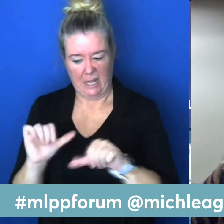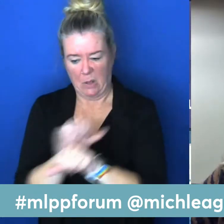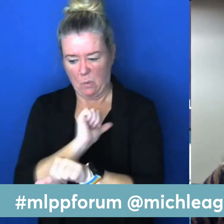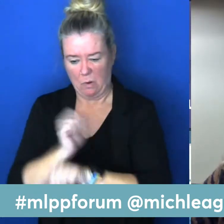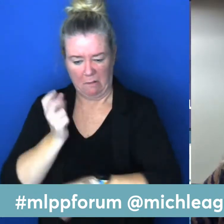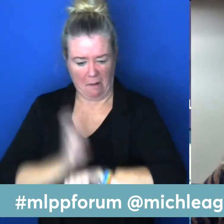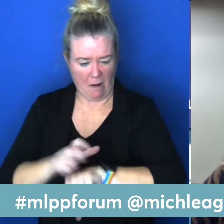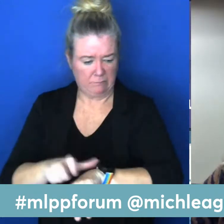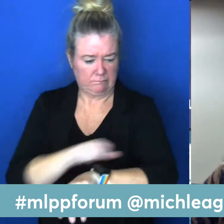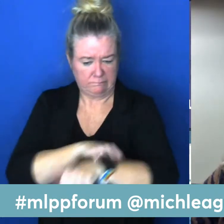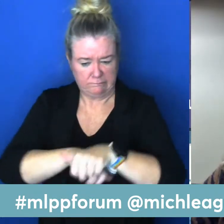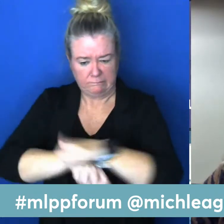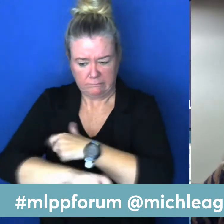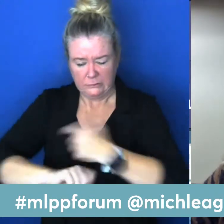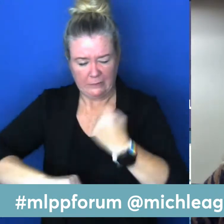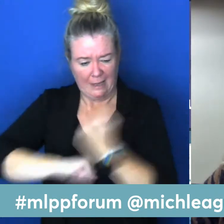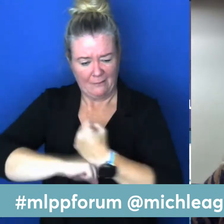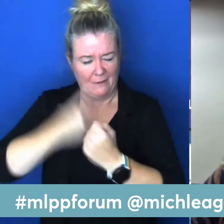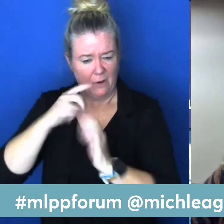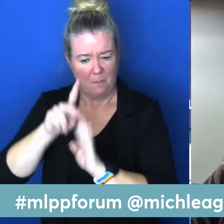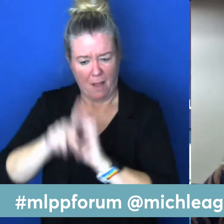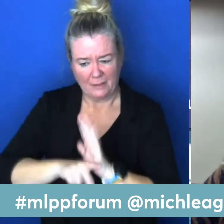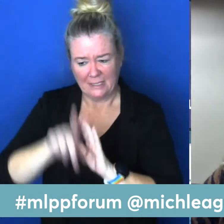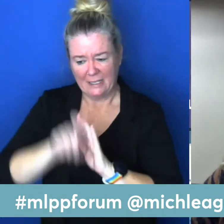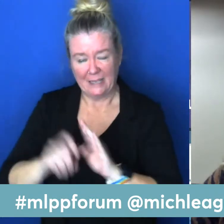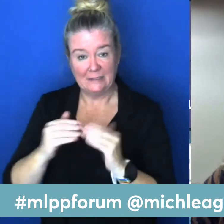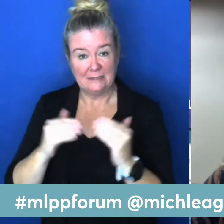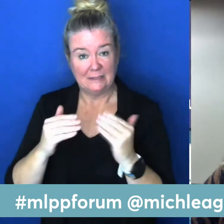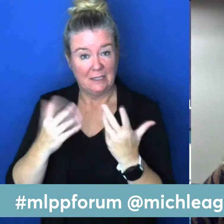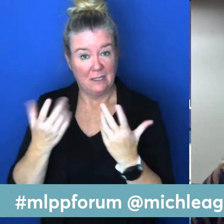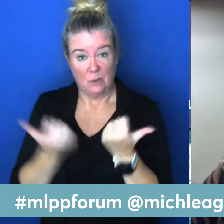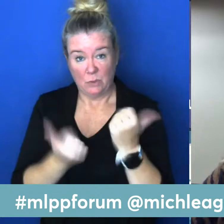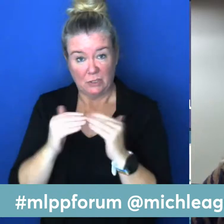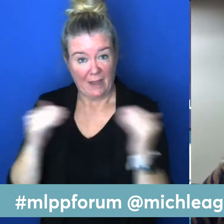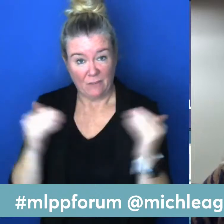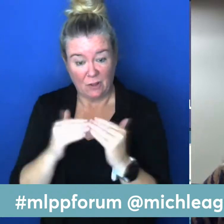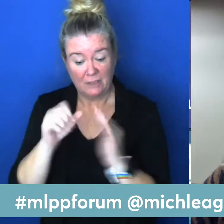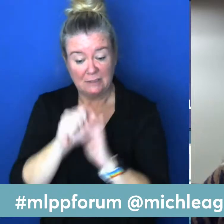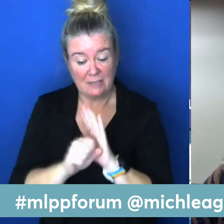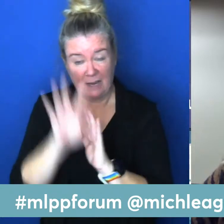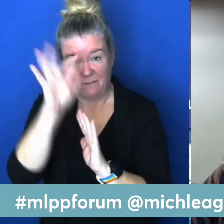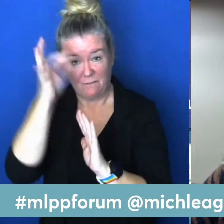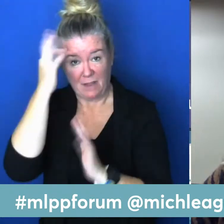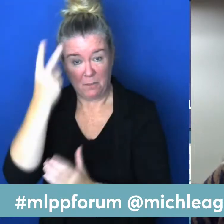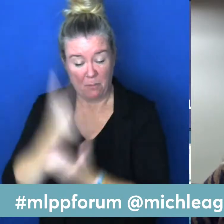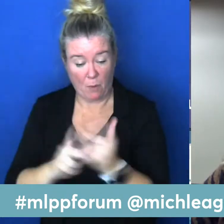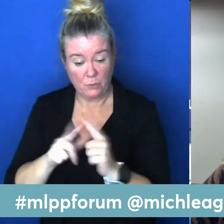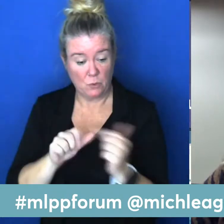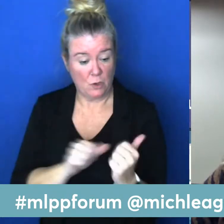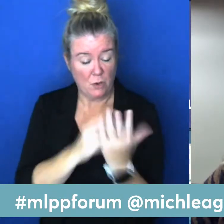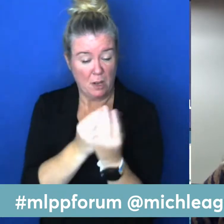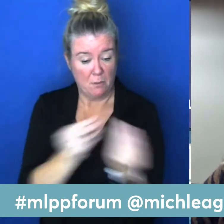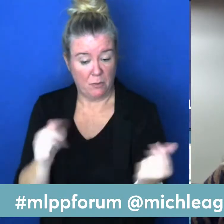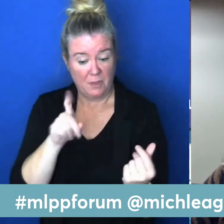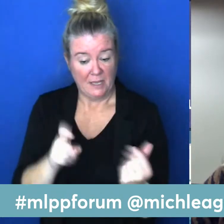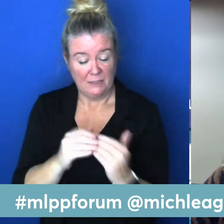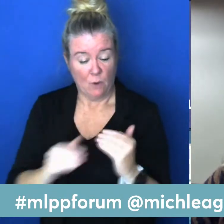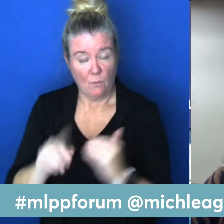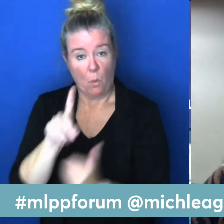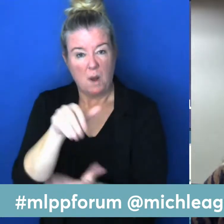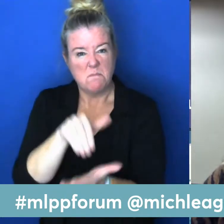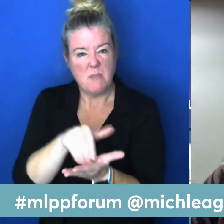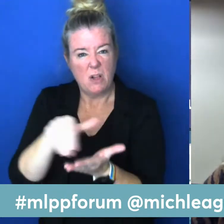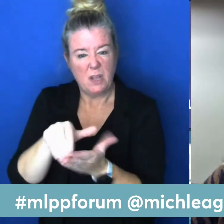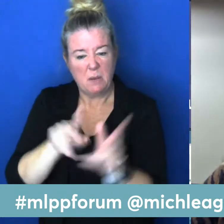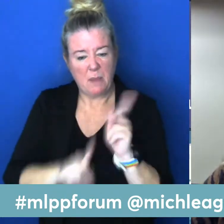hard to advocate for policy needs at the state and federal level to address the needs of over 1 million Michigan